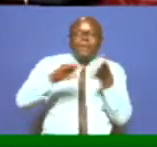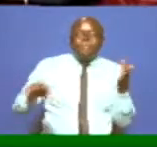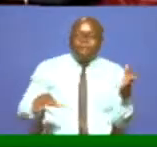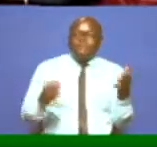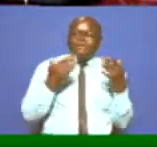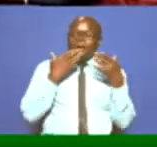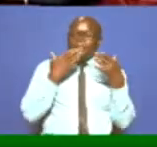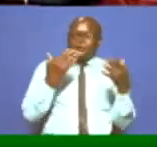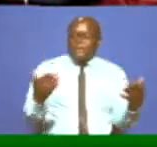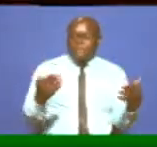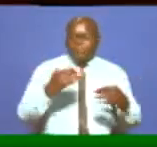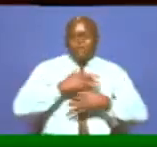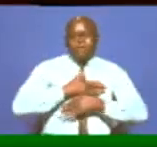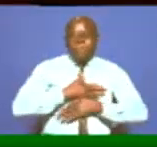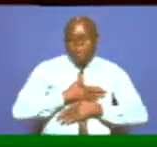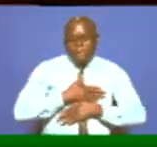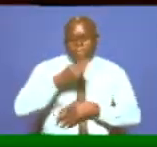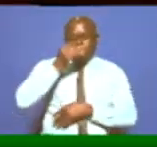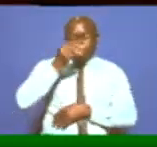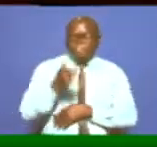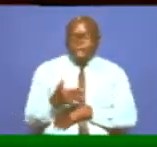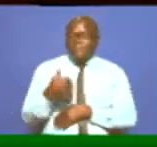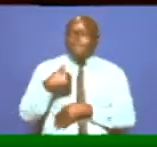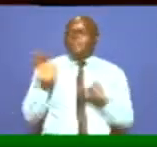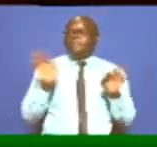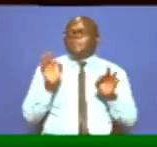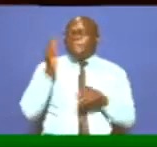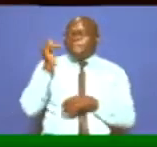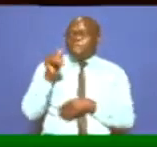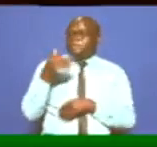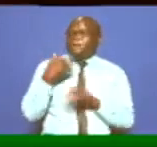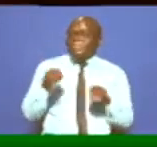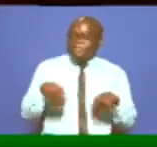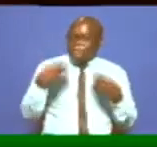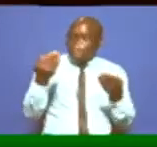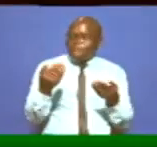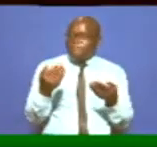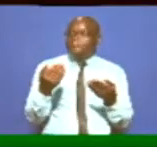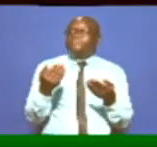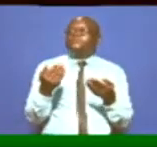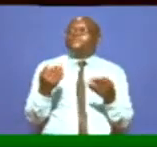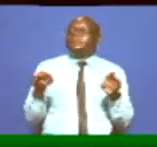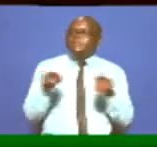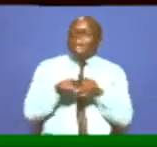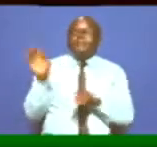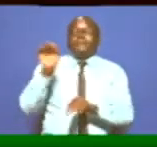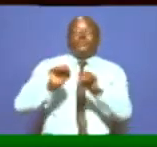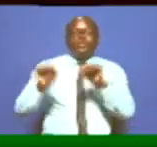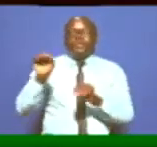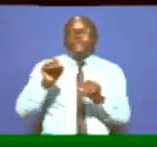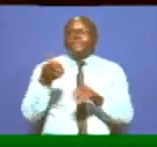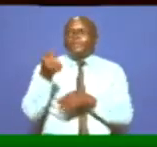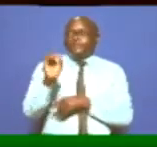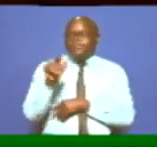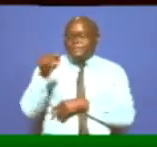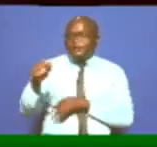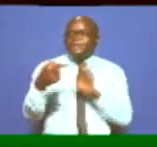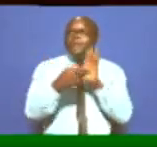Honorable Speaker. Actually, I'm surprised, Honorable Wangwe, because I wanted to give you to substantively contribute. So this point of